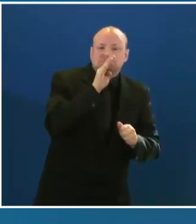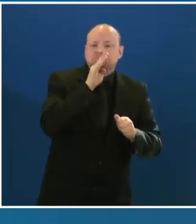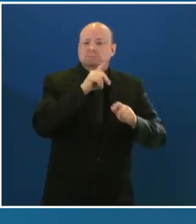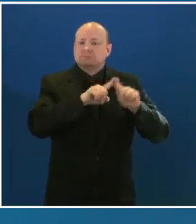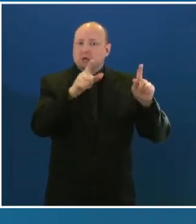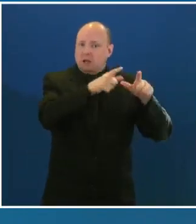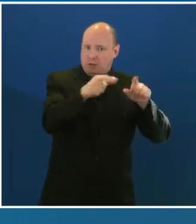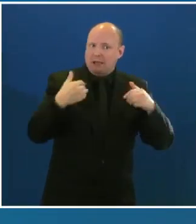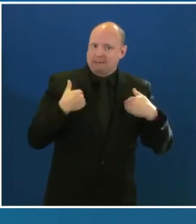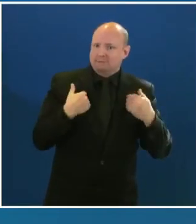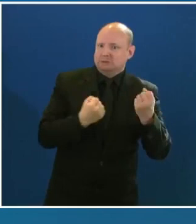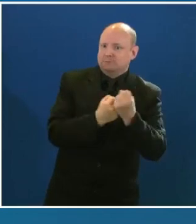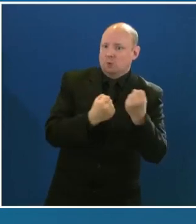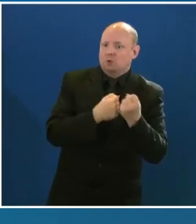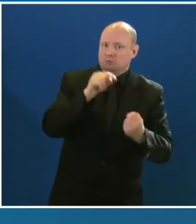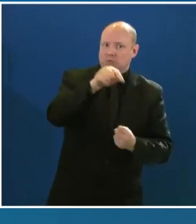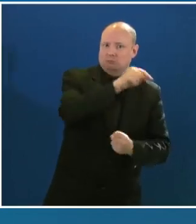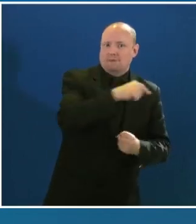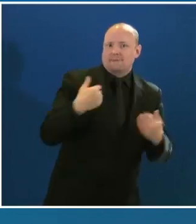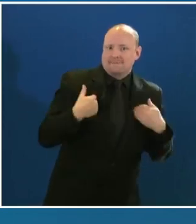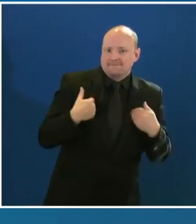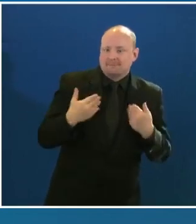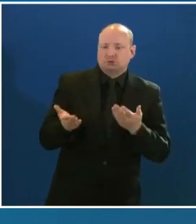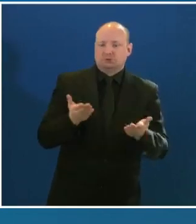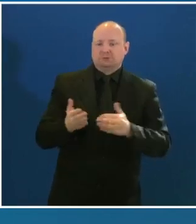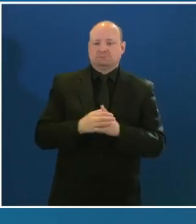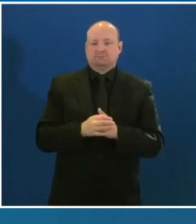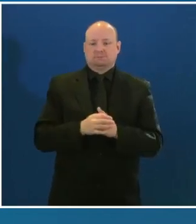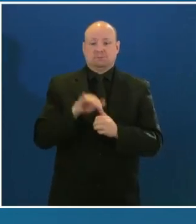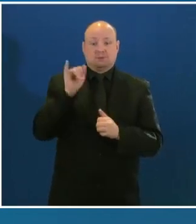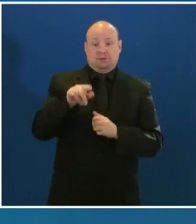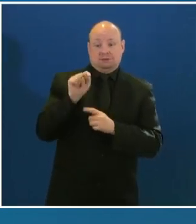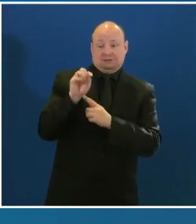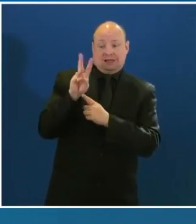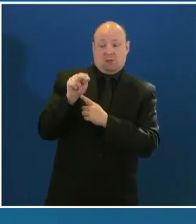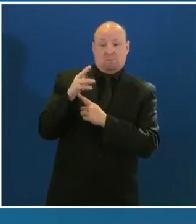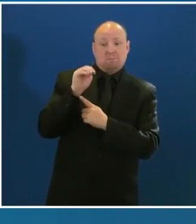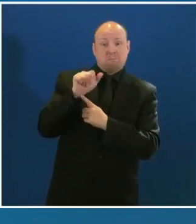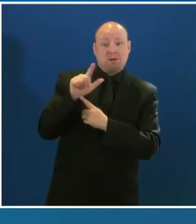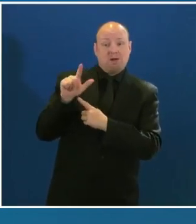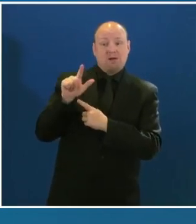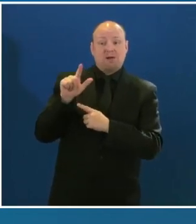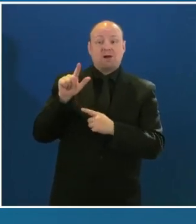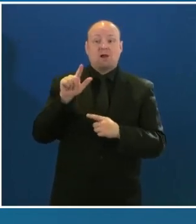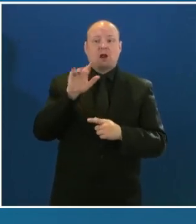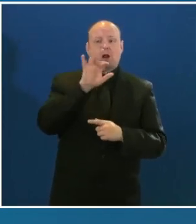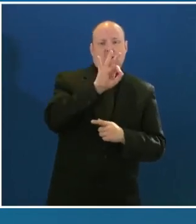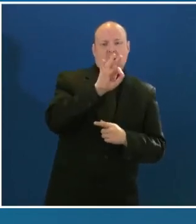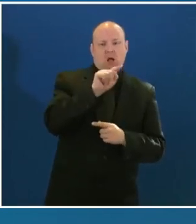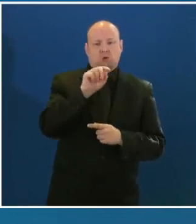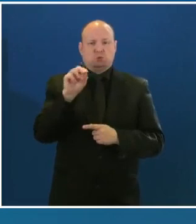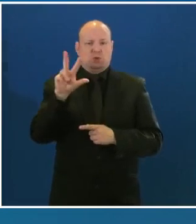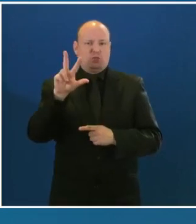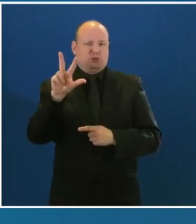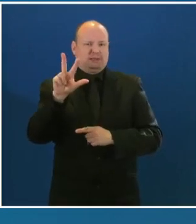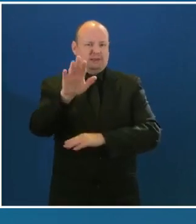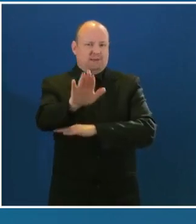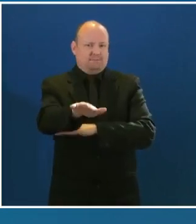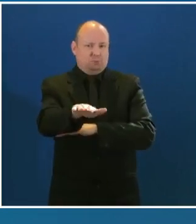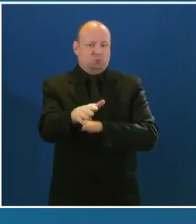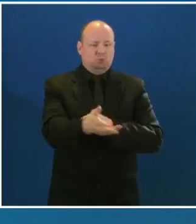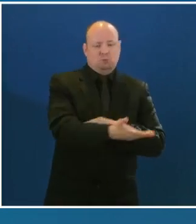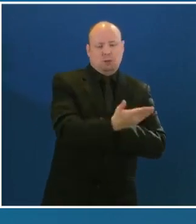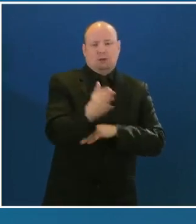9 to 3:30, Tuesday through Saturday. And as demand continues to be high, we do recommend